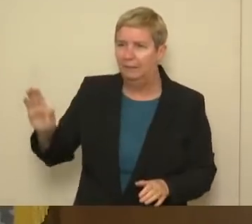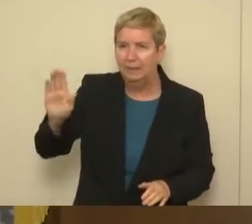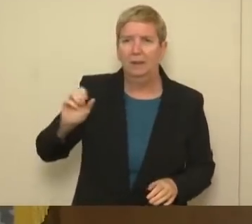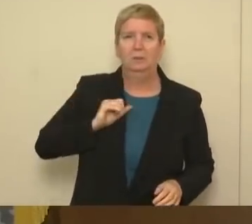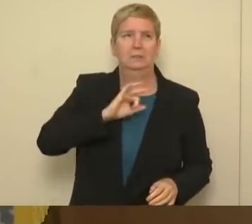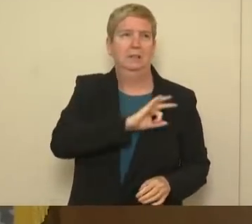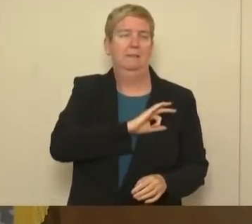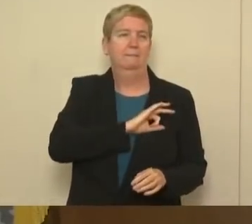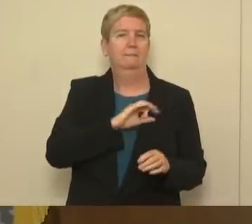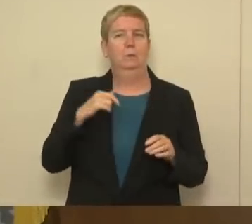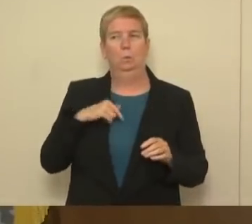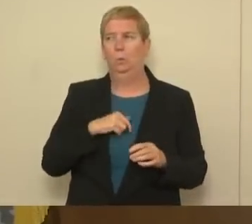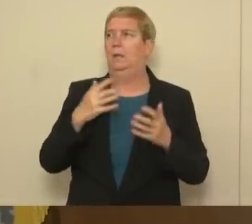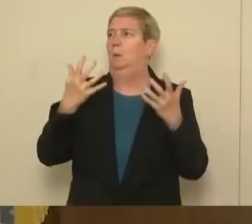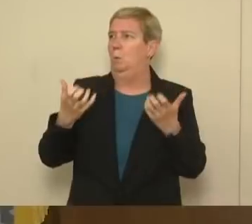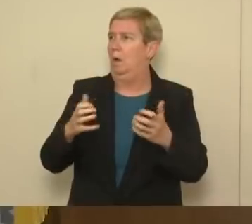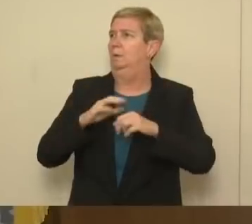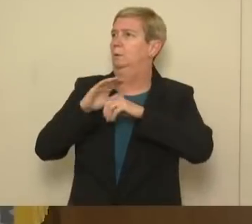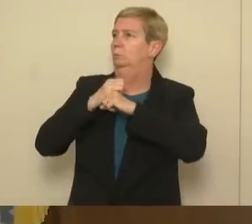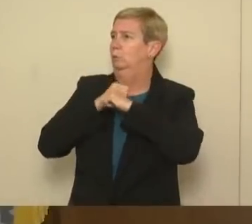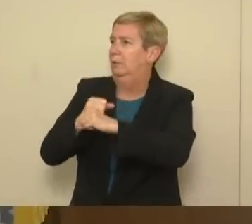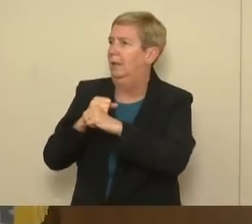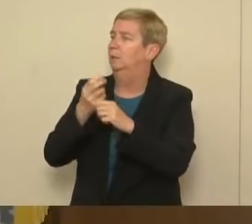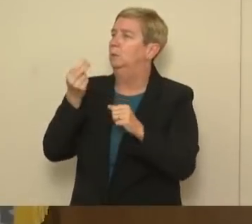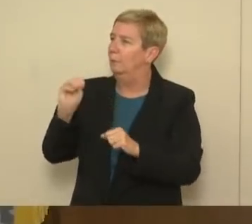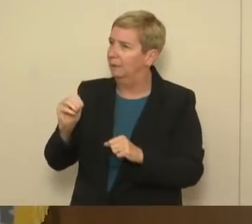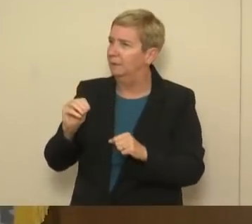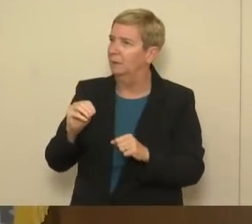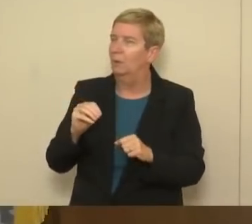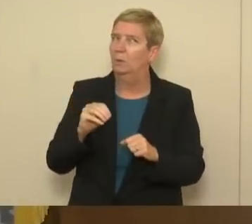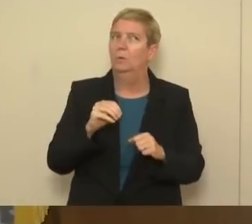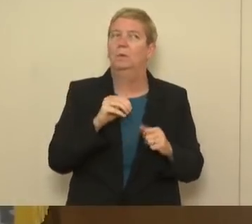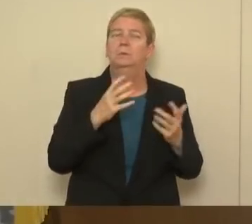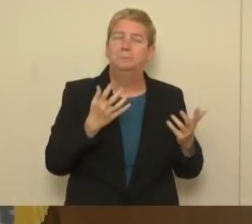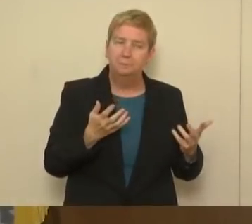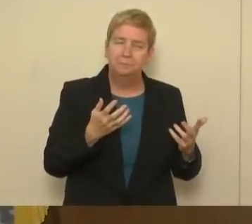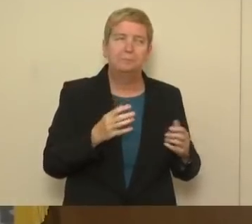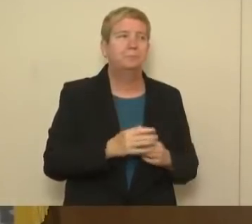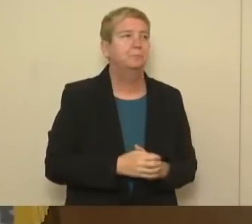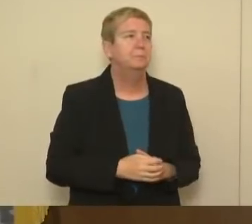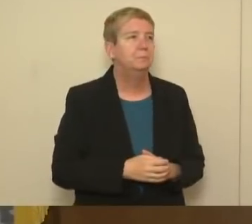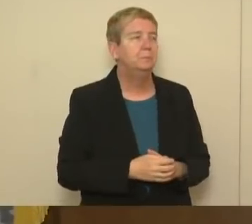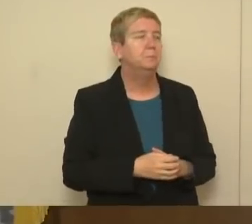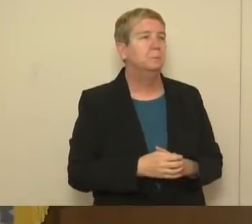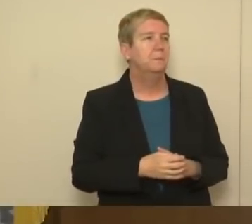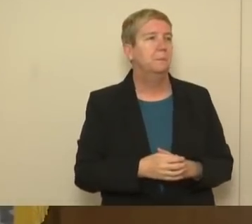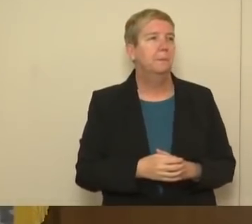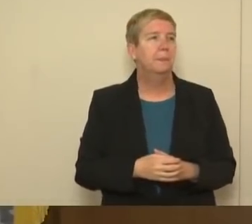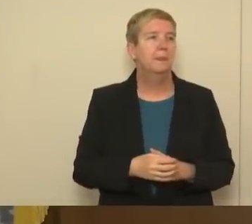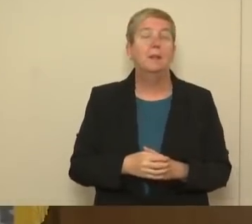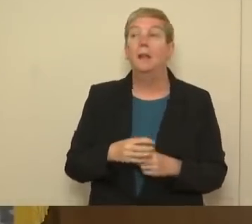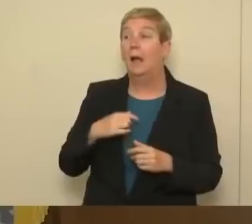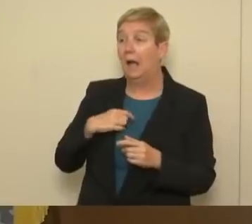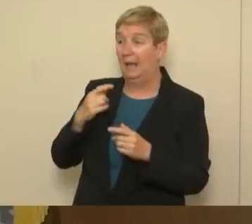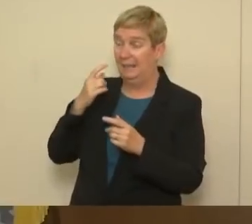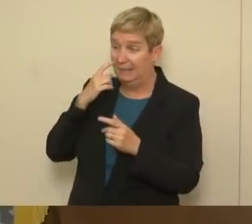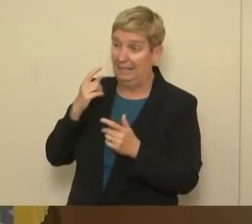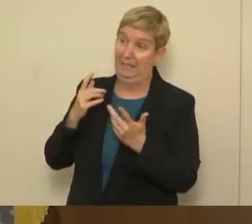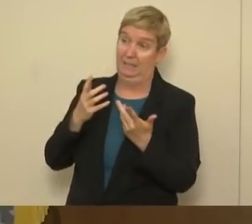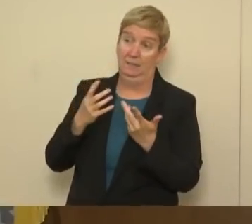make the right differences and protect New Mexicans. I would guess that getting them to do more in a